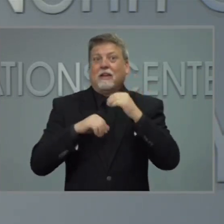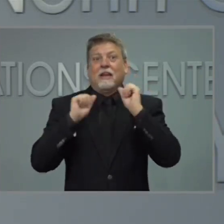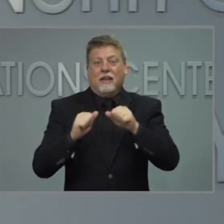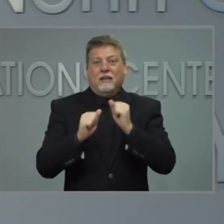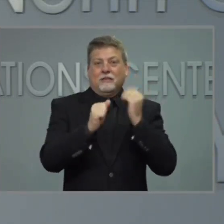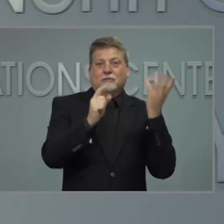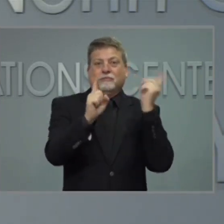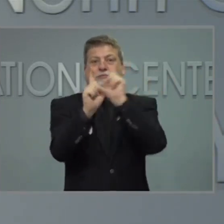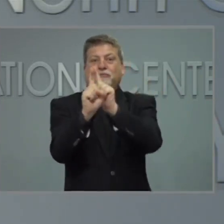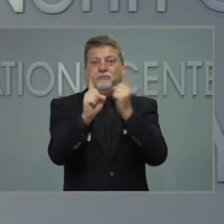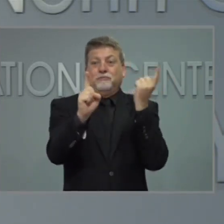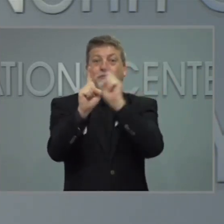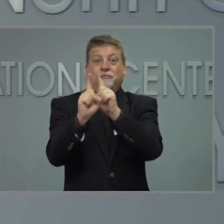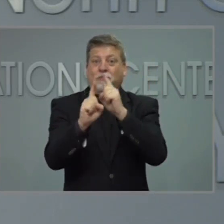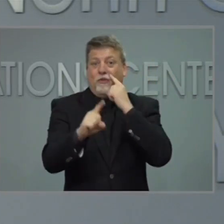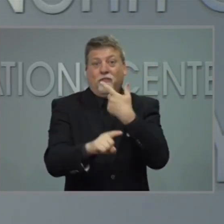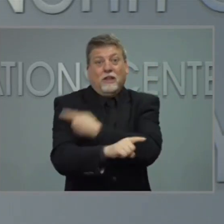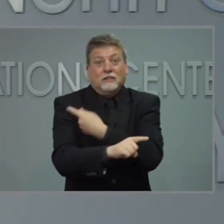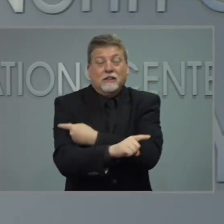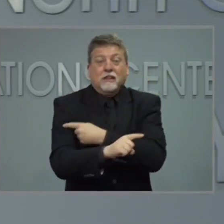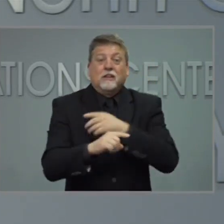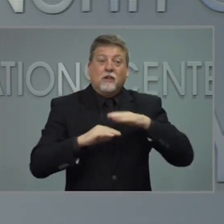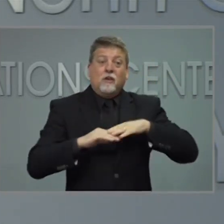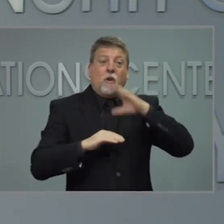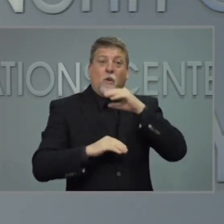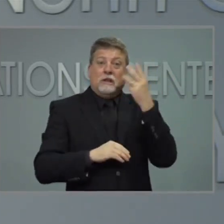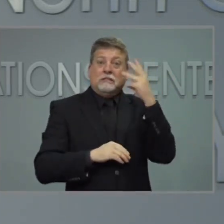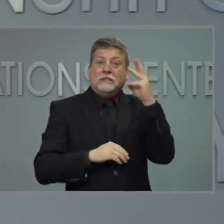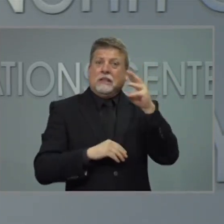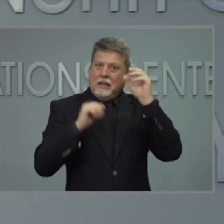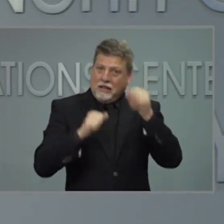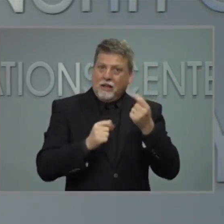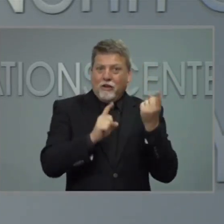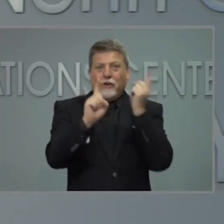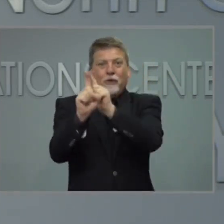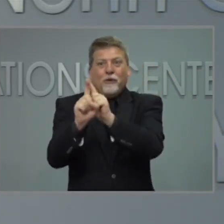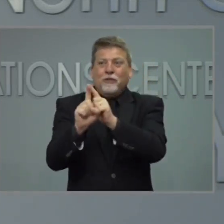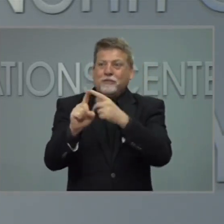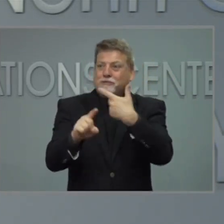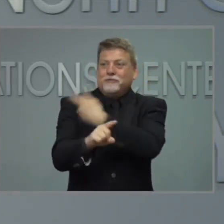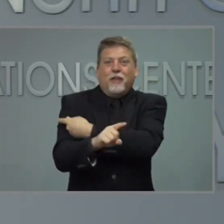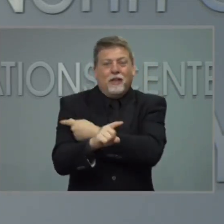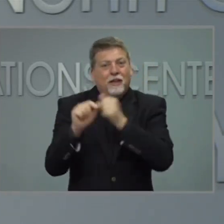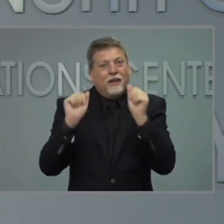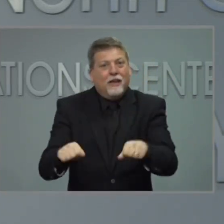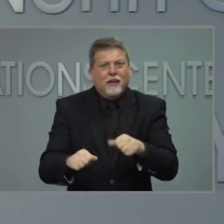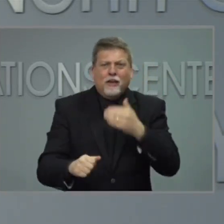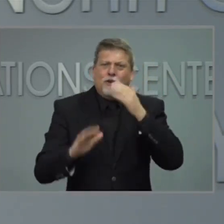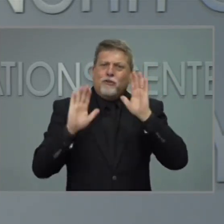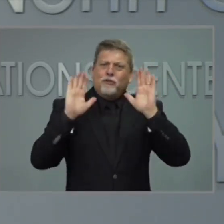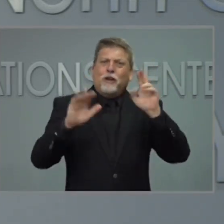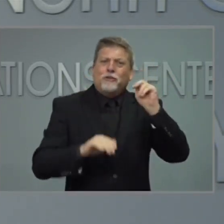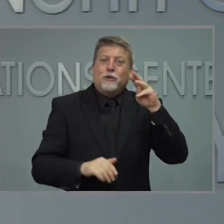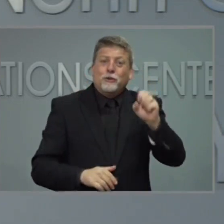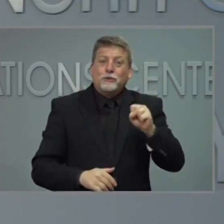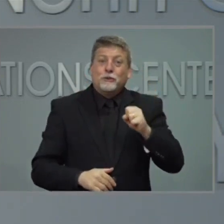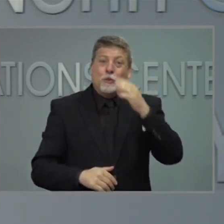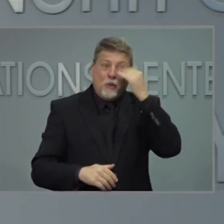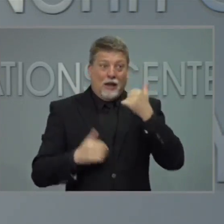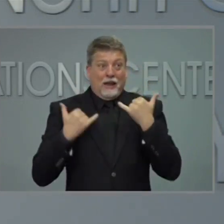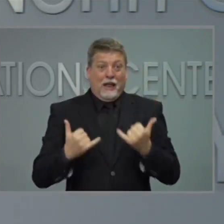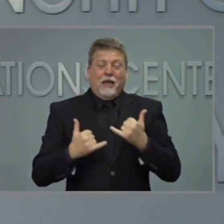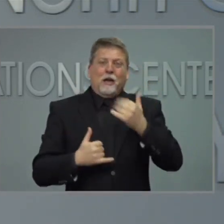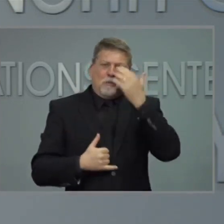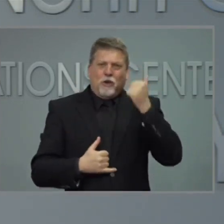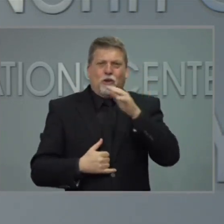means anyone 16 and older can sign up for a shot. This is great news. Because of the hard work of our providers